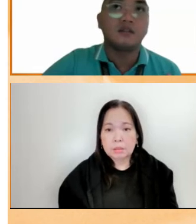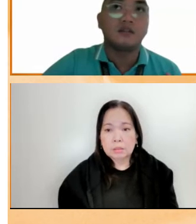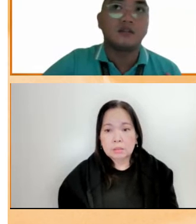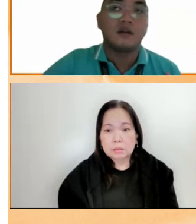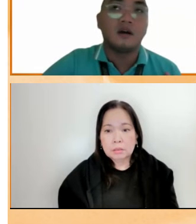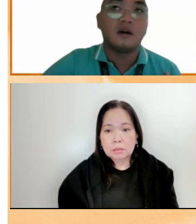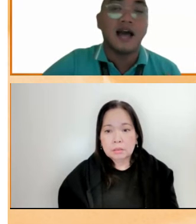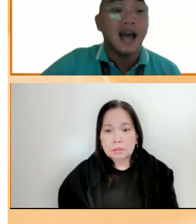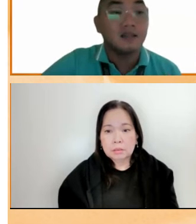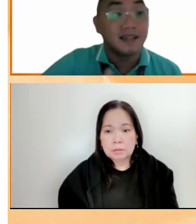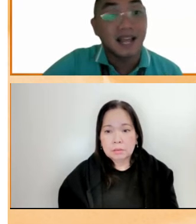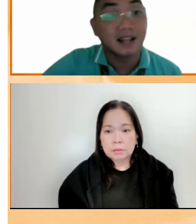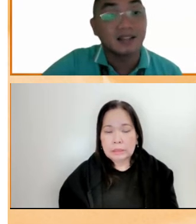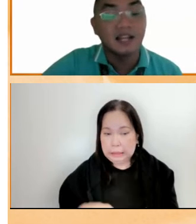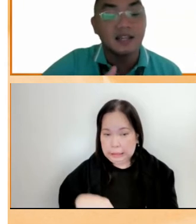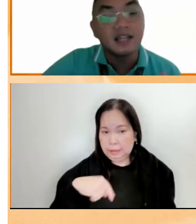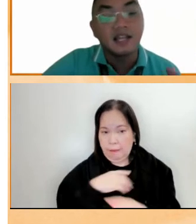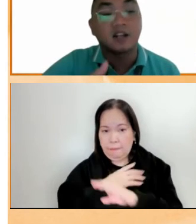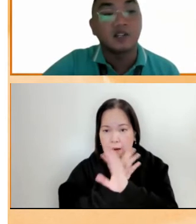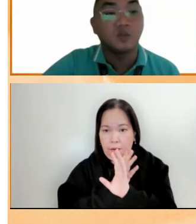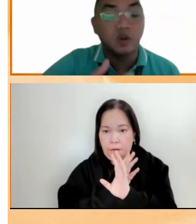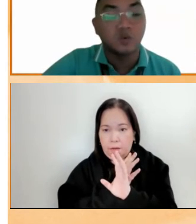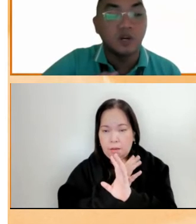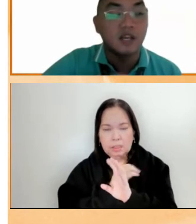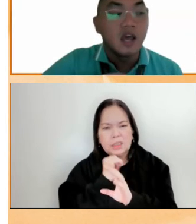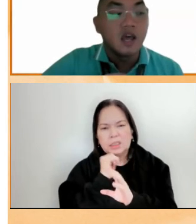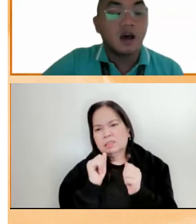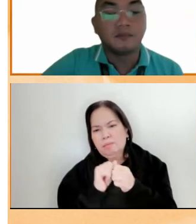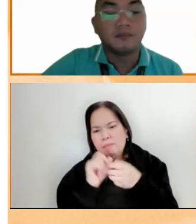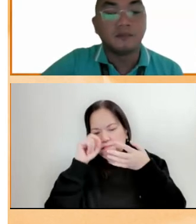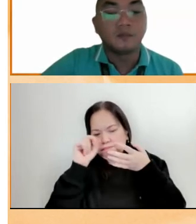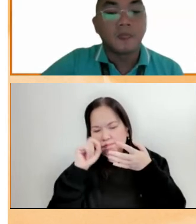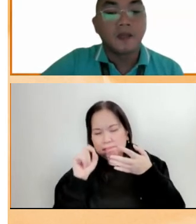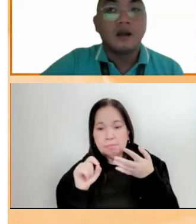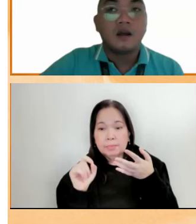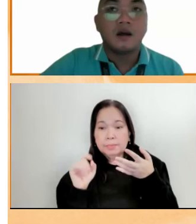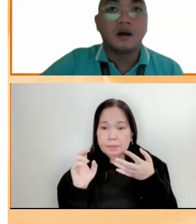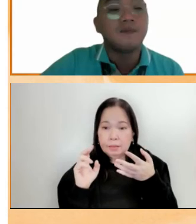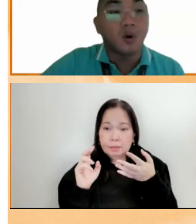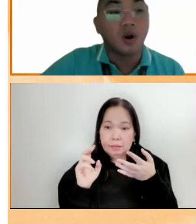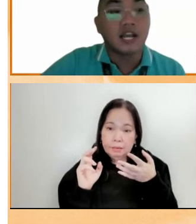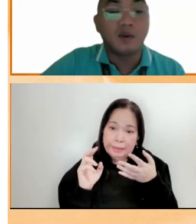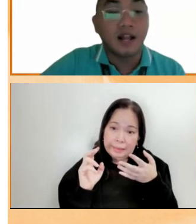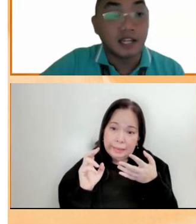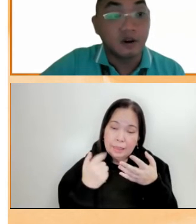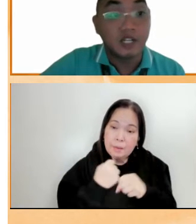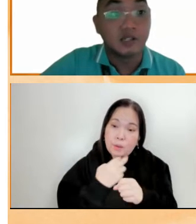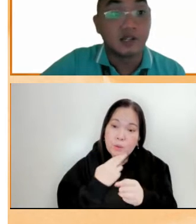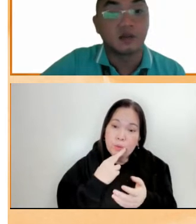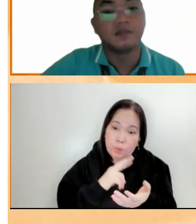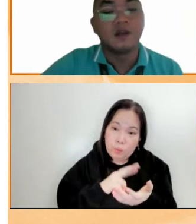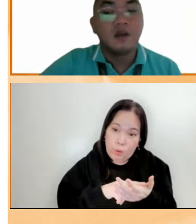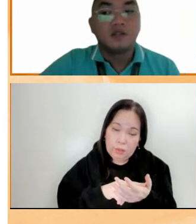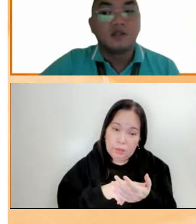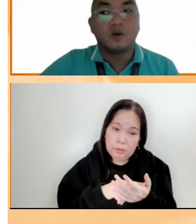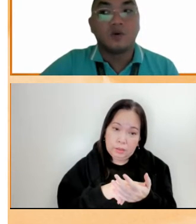we did not add mental health in the indicators that we usually um, report in our health information